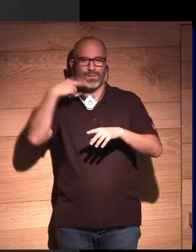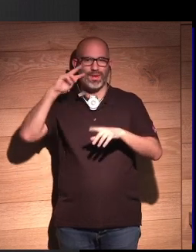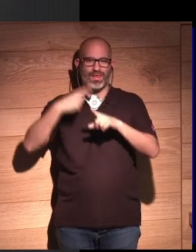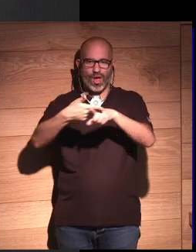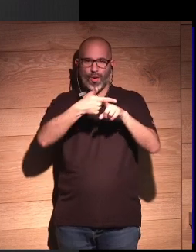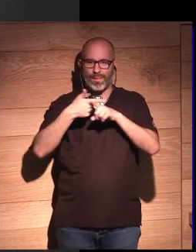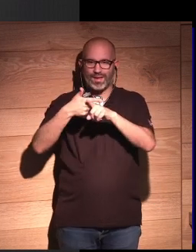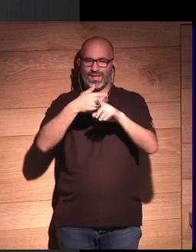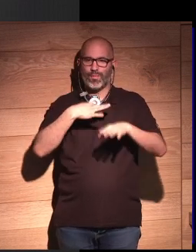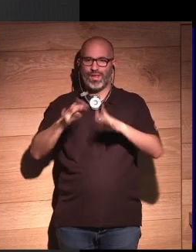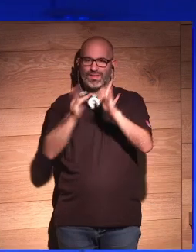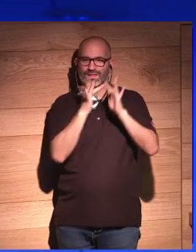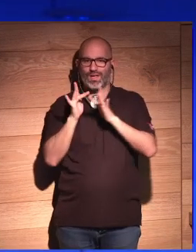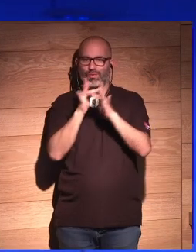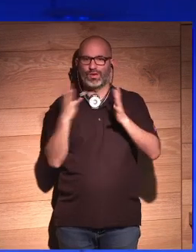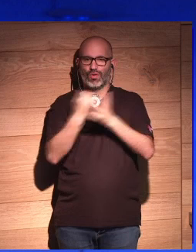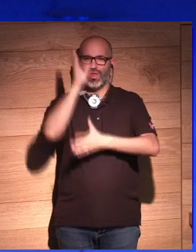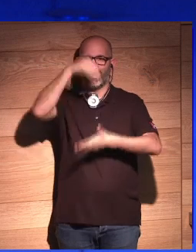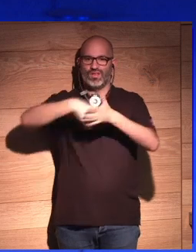inside these virtual environments.